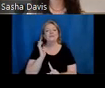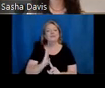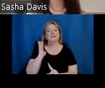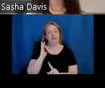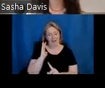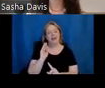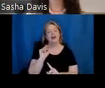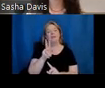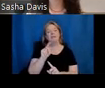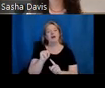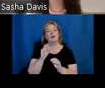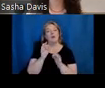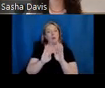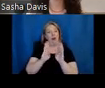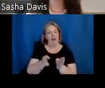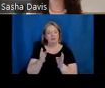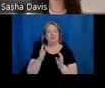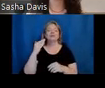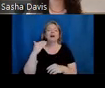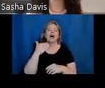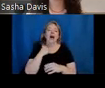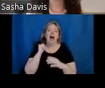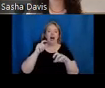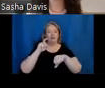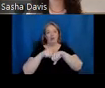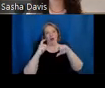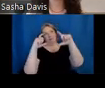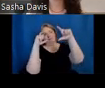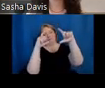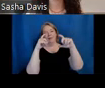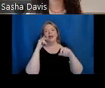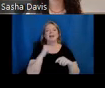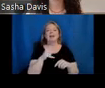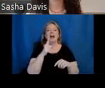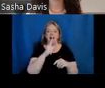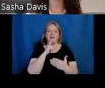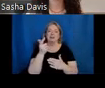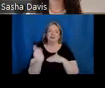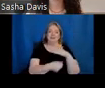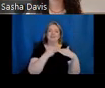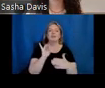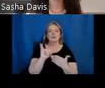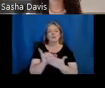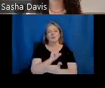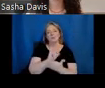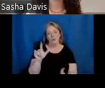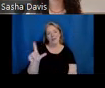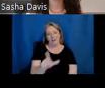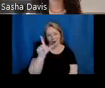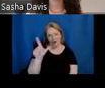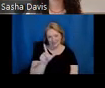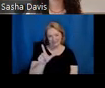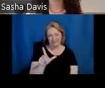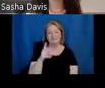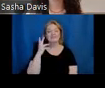Victorian confection with signature clock tower now serves as a branch of the New York Public Library. Take a quiet moment